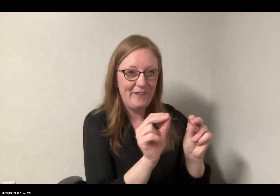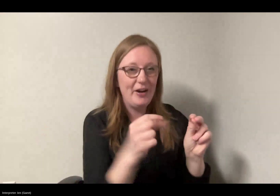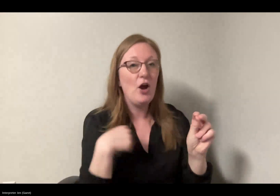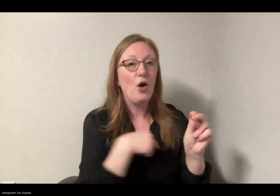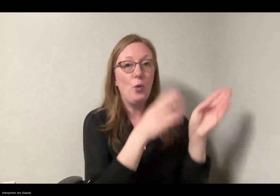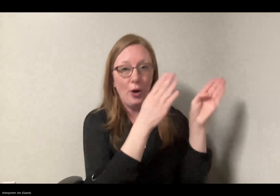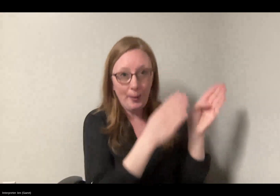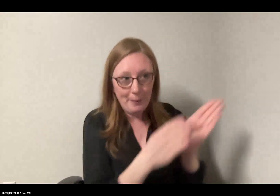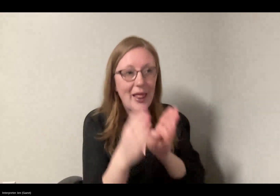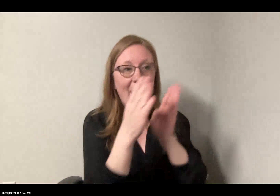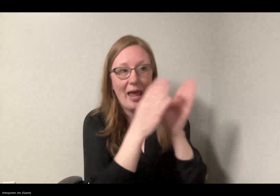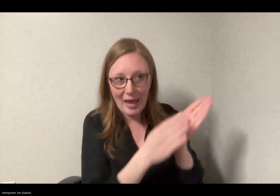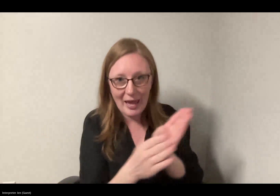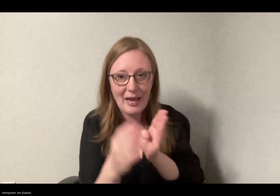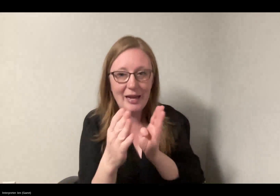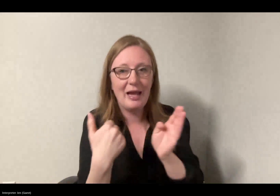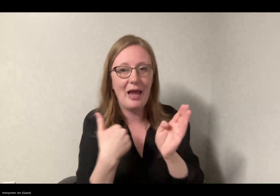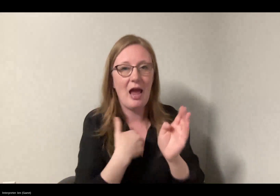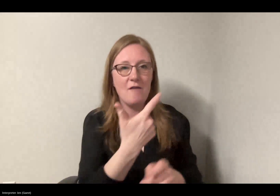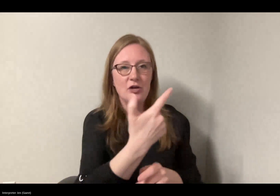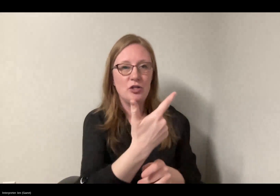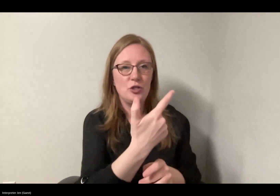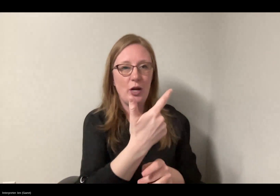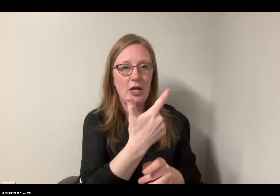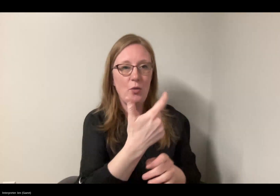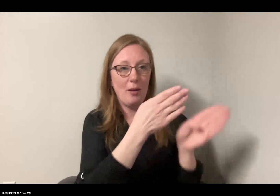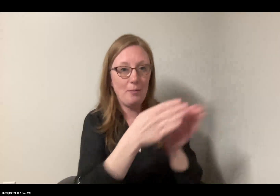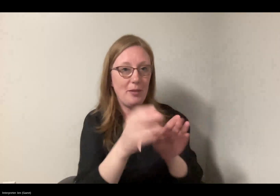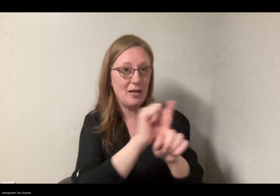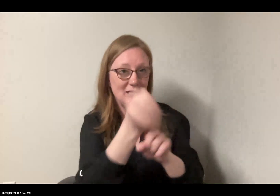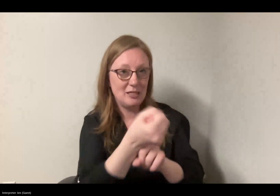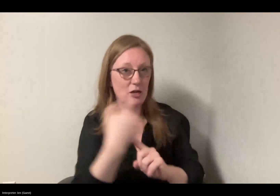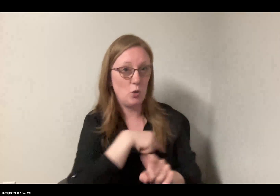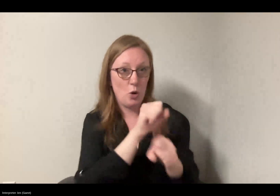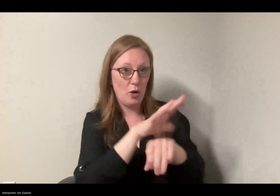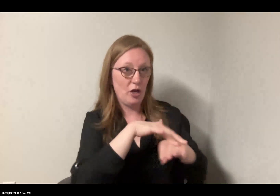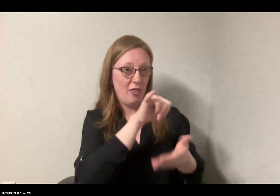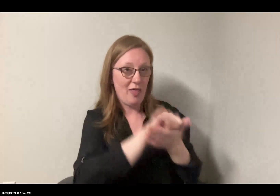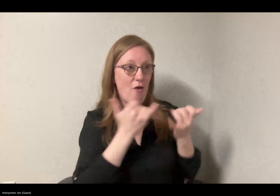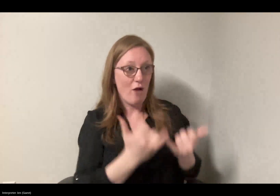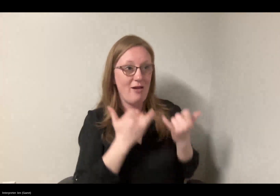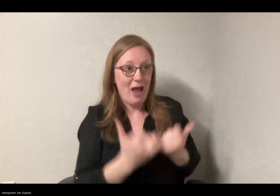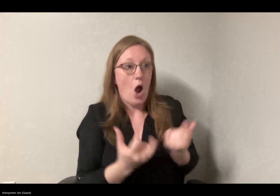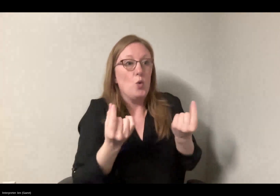planning on, we've got 21 planning scenarios and we're working on them right now as to what